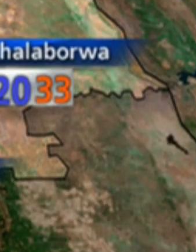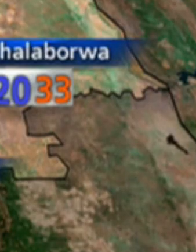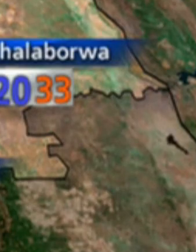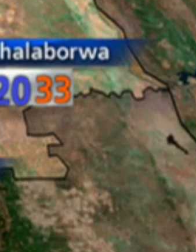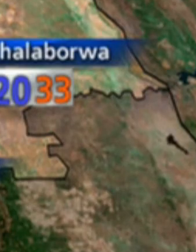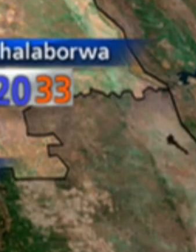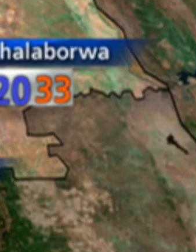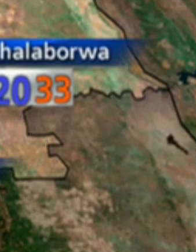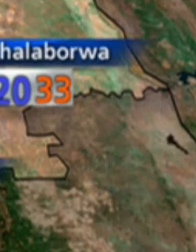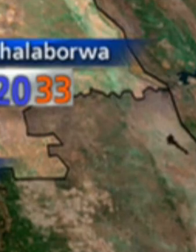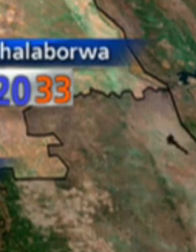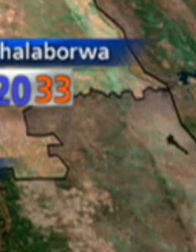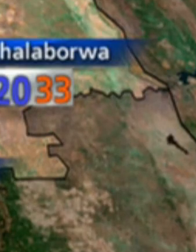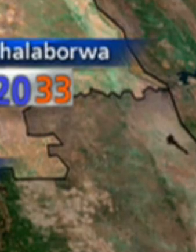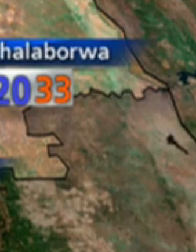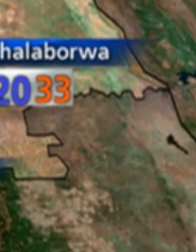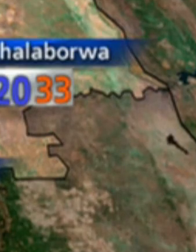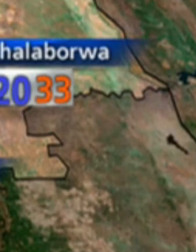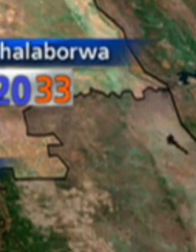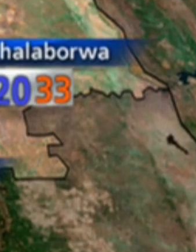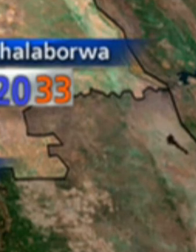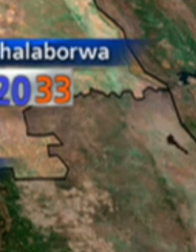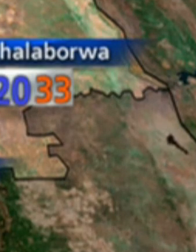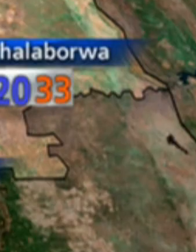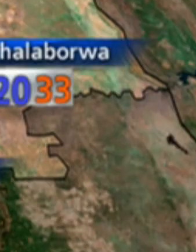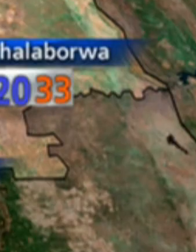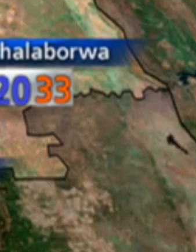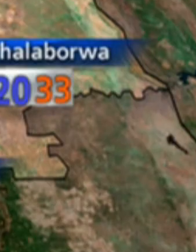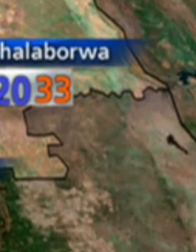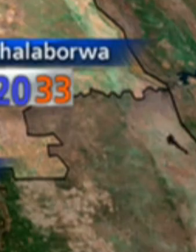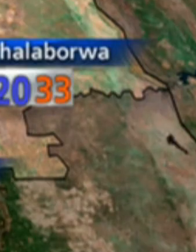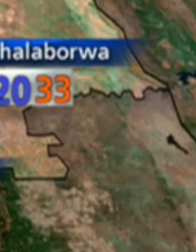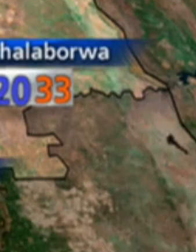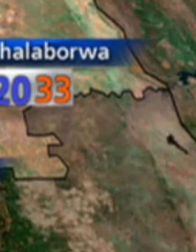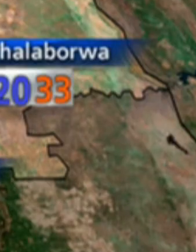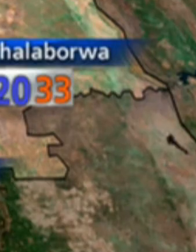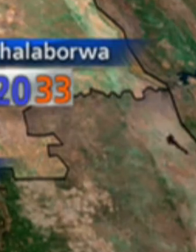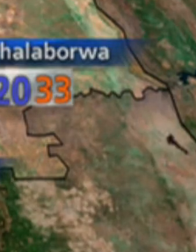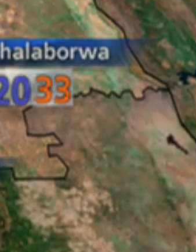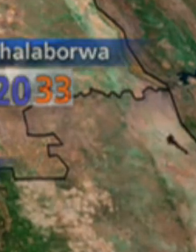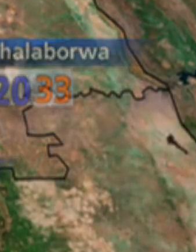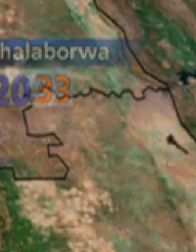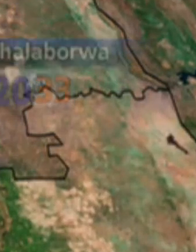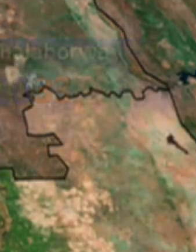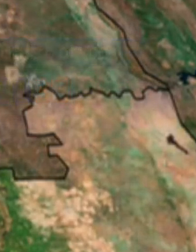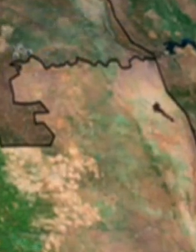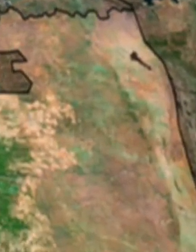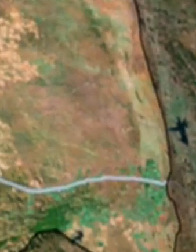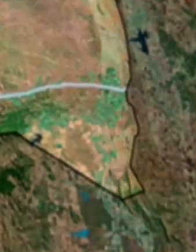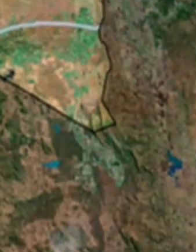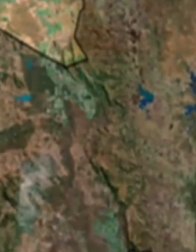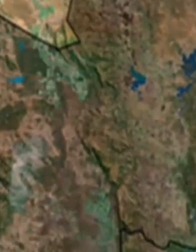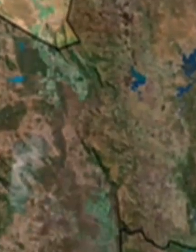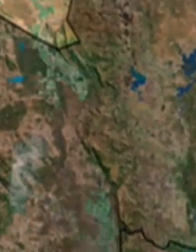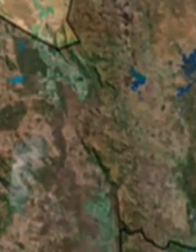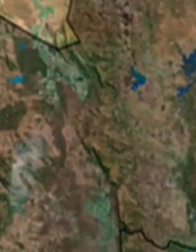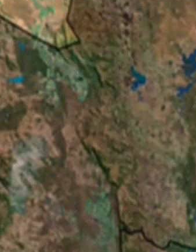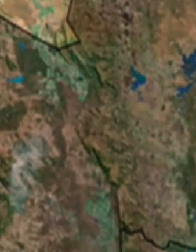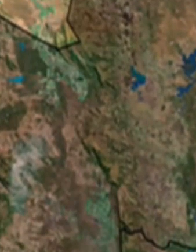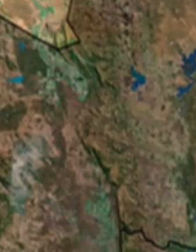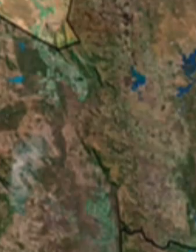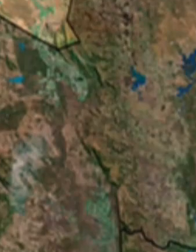ka digata le 16 go a go di le 29 mo Kopane go tla nna mogote ka digata le 33 mo Thapameng. Lebela